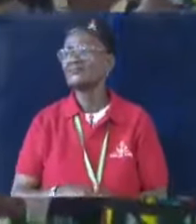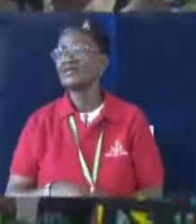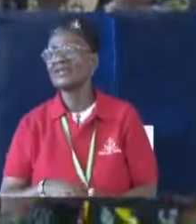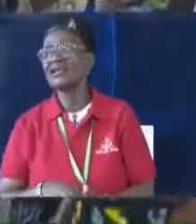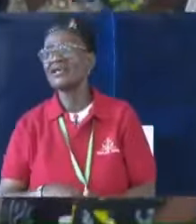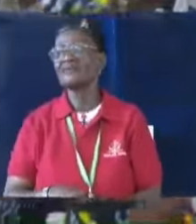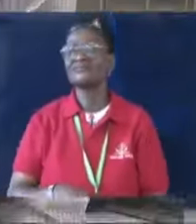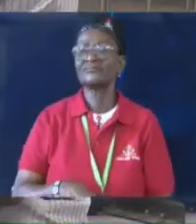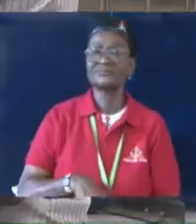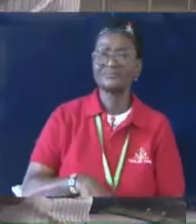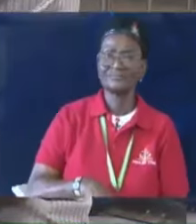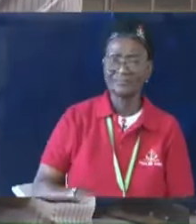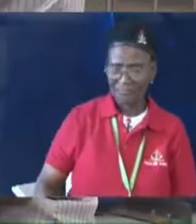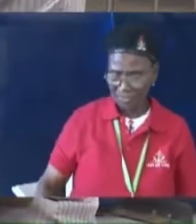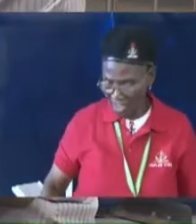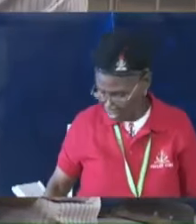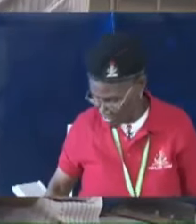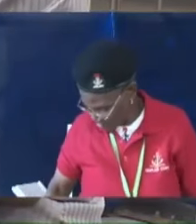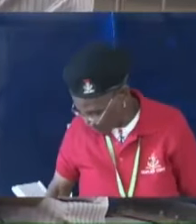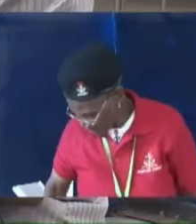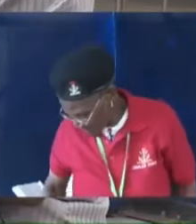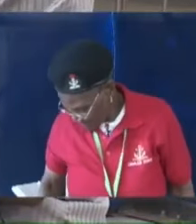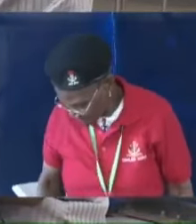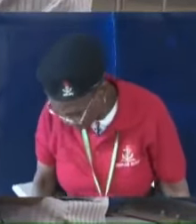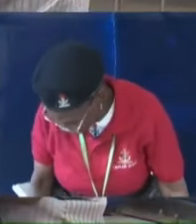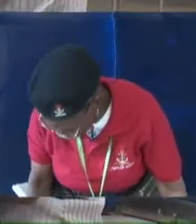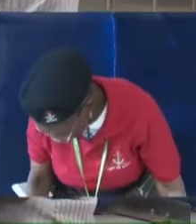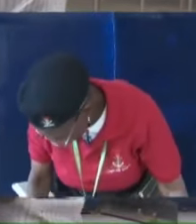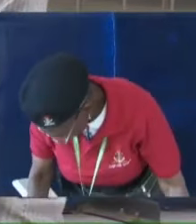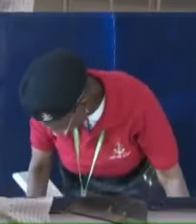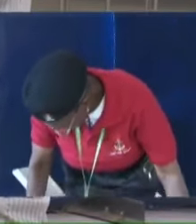I have a Father,